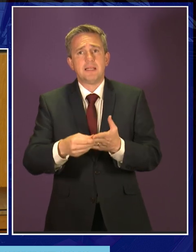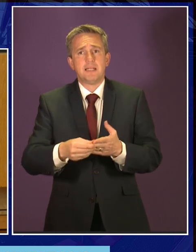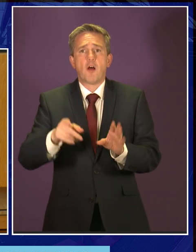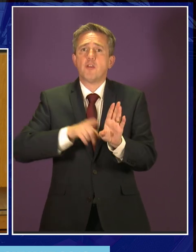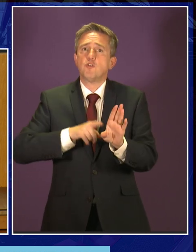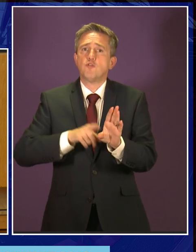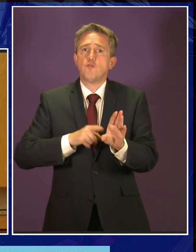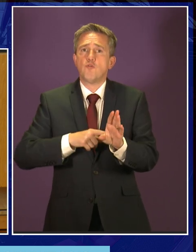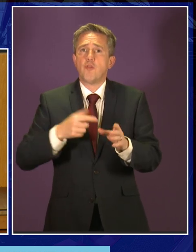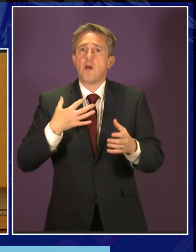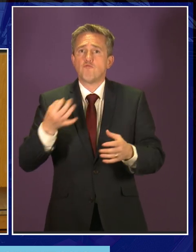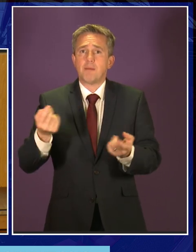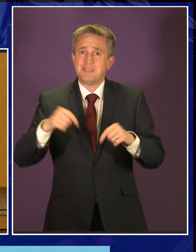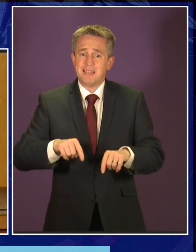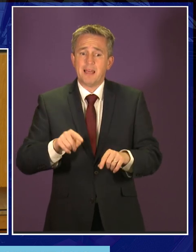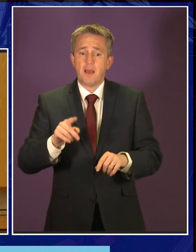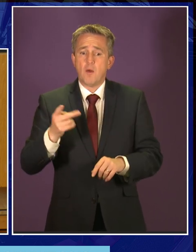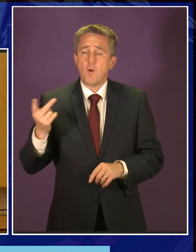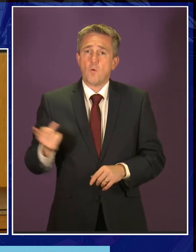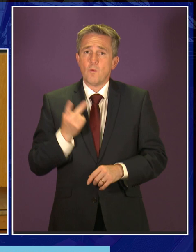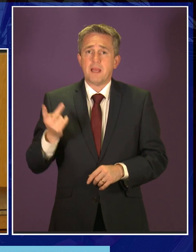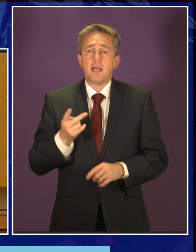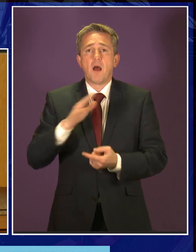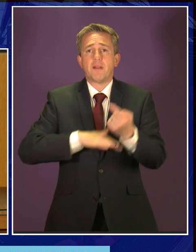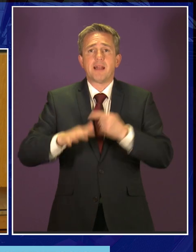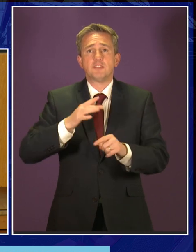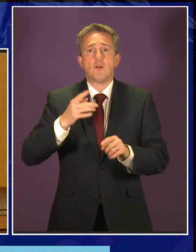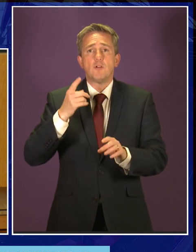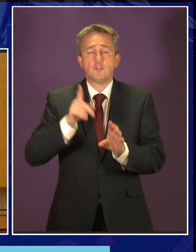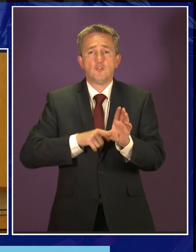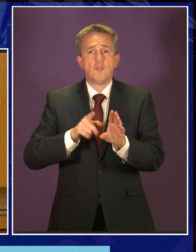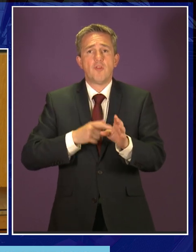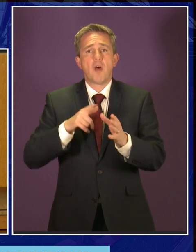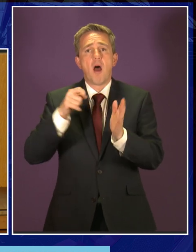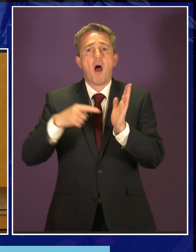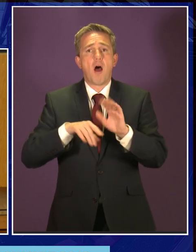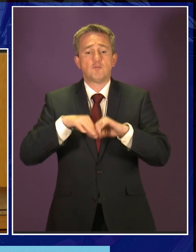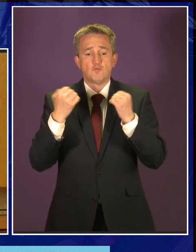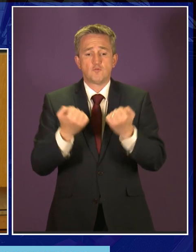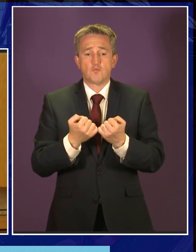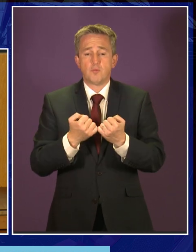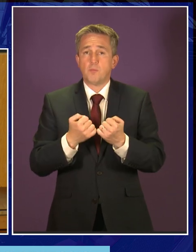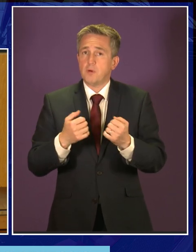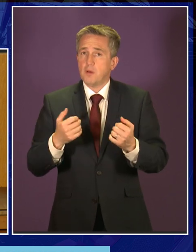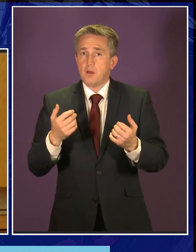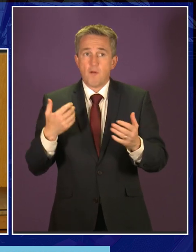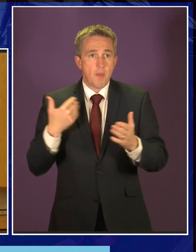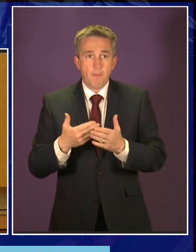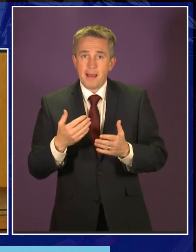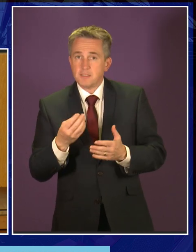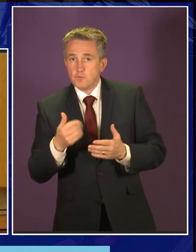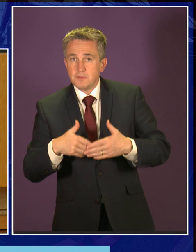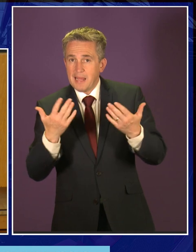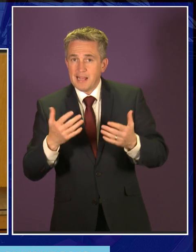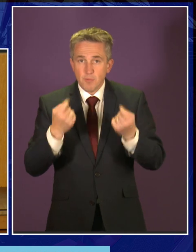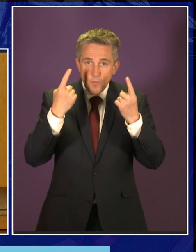delegations here at the summit. We are the National Youth Arts Advisory Group. You may have heard us over the past few days. I know we've not been quiet.